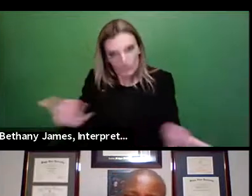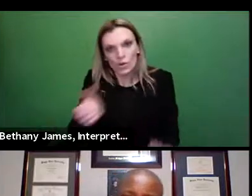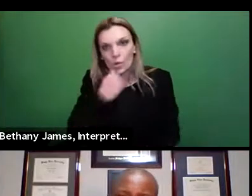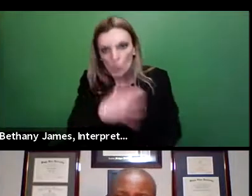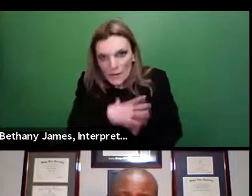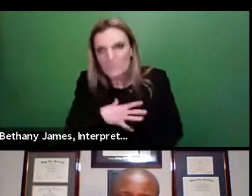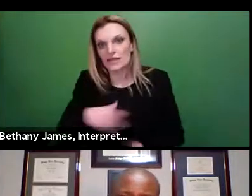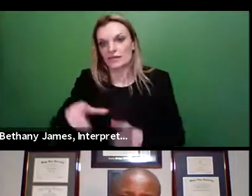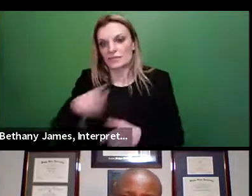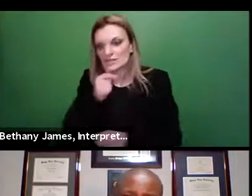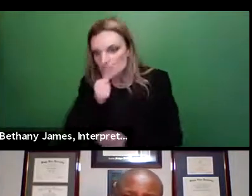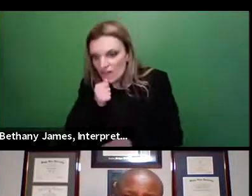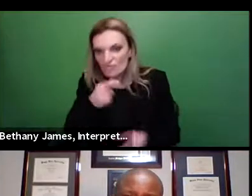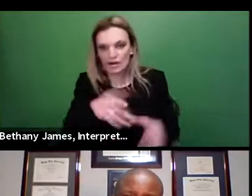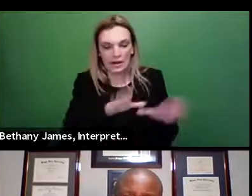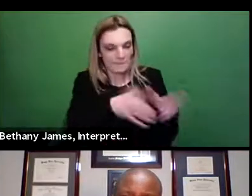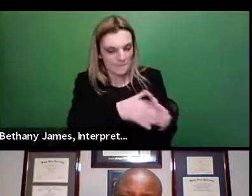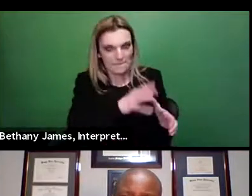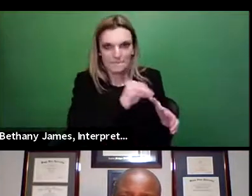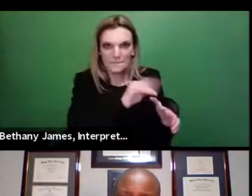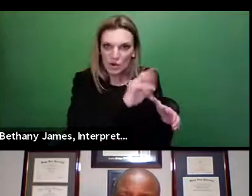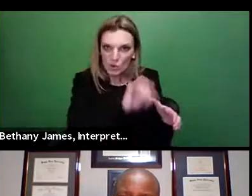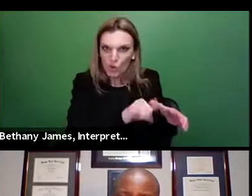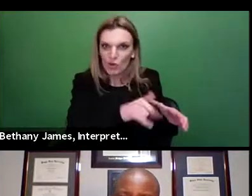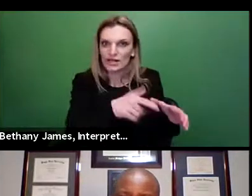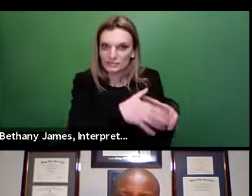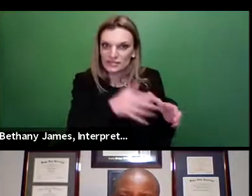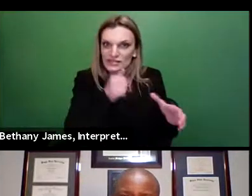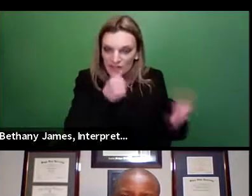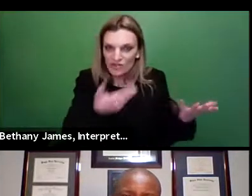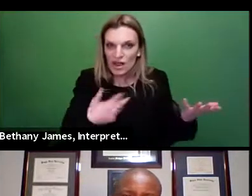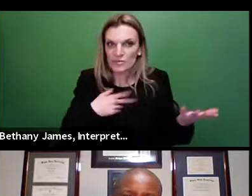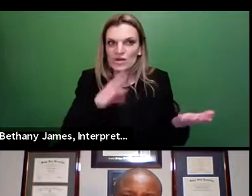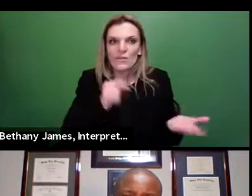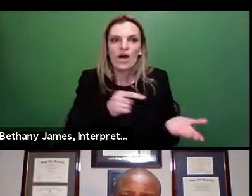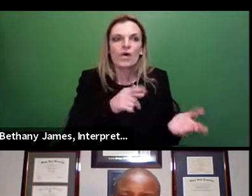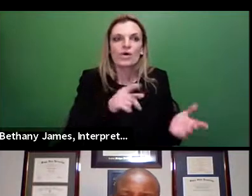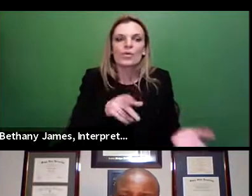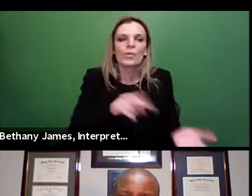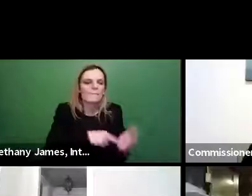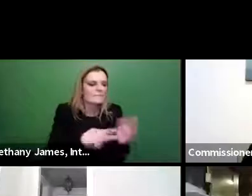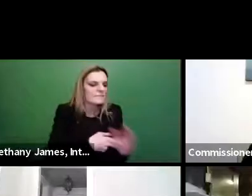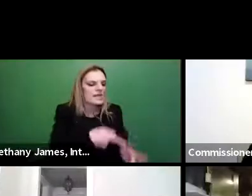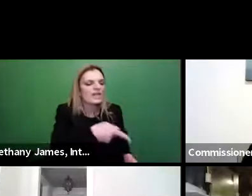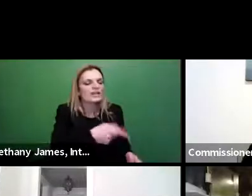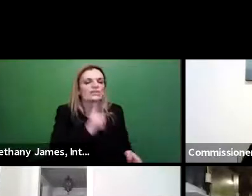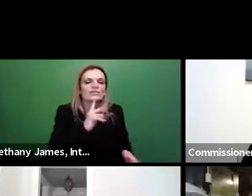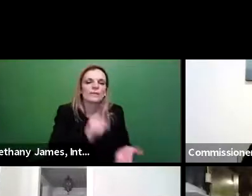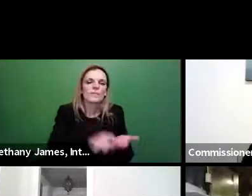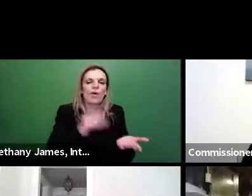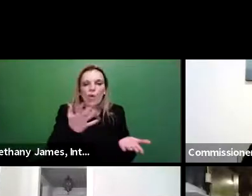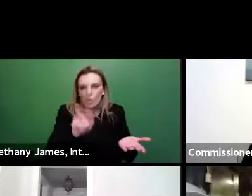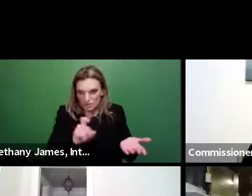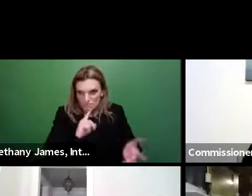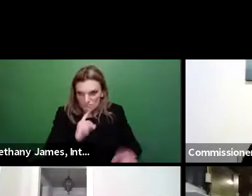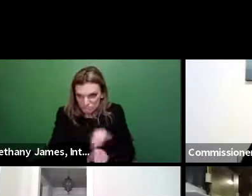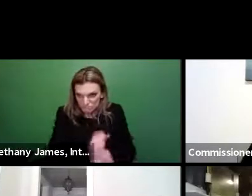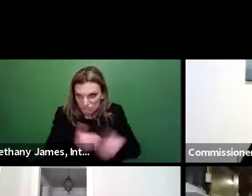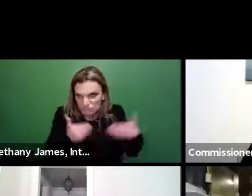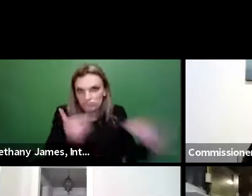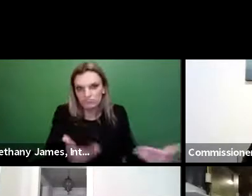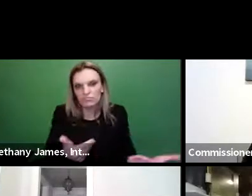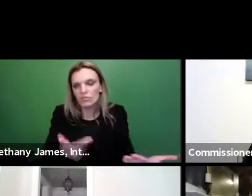too long because there is no address. And I'm not talking about enforcement, I'm talking about finding ways to accomplish